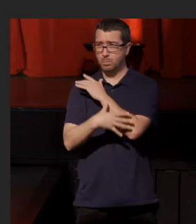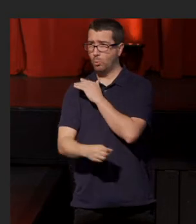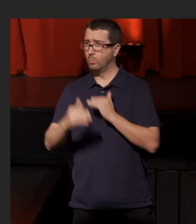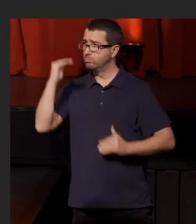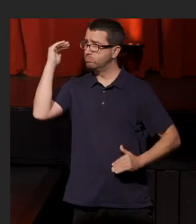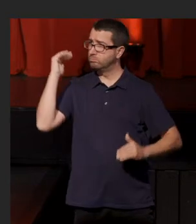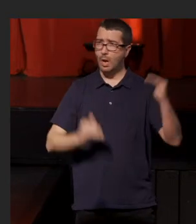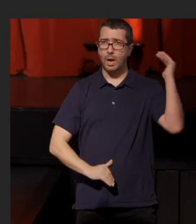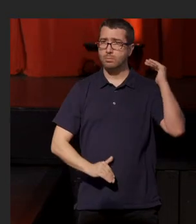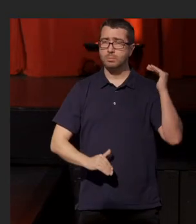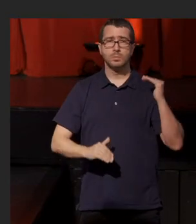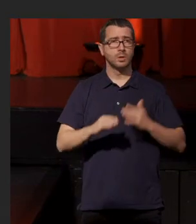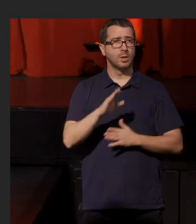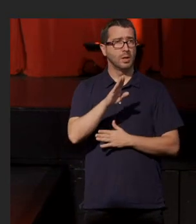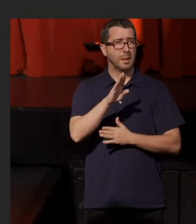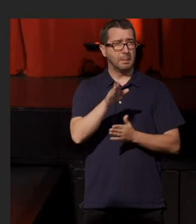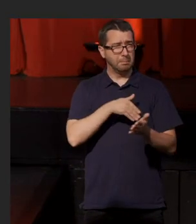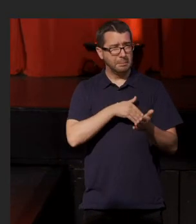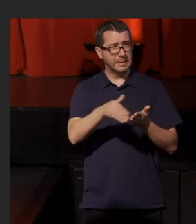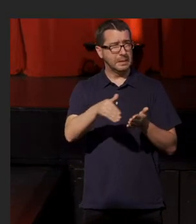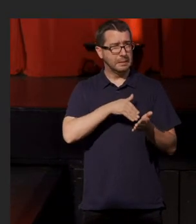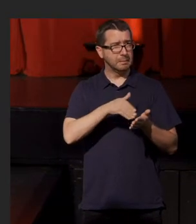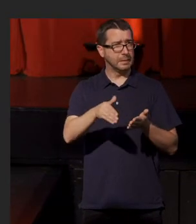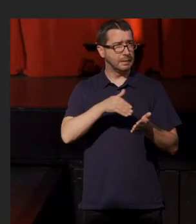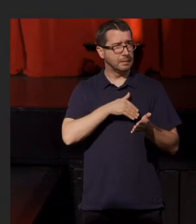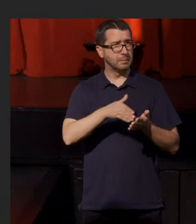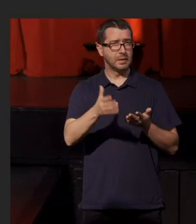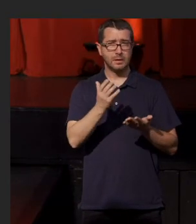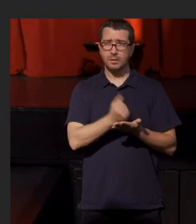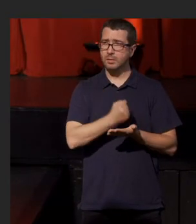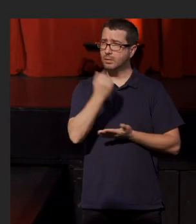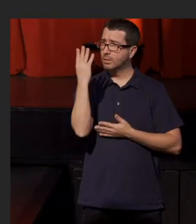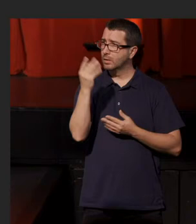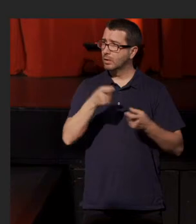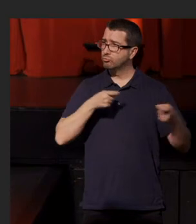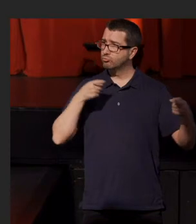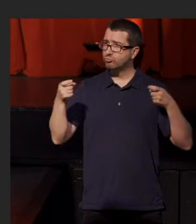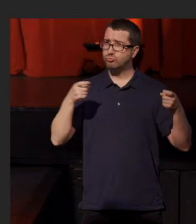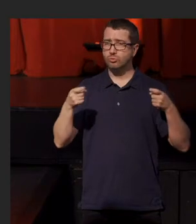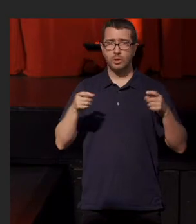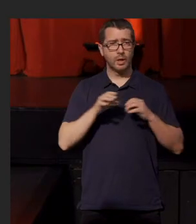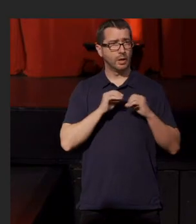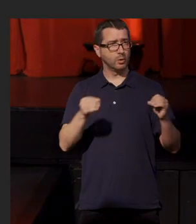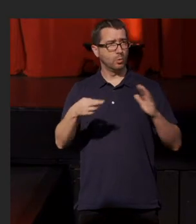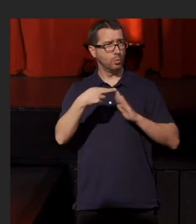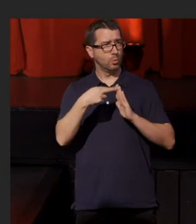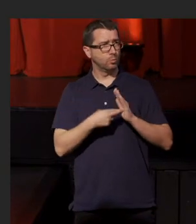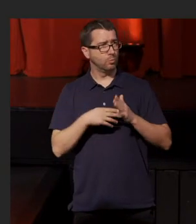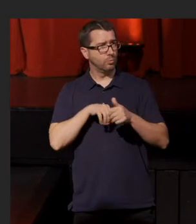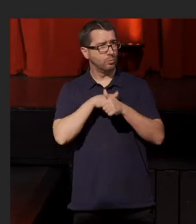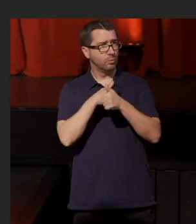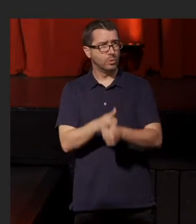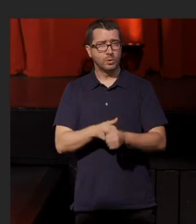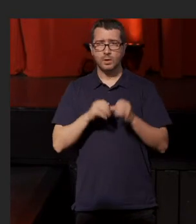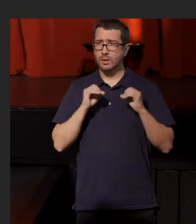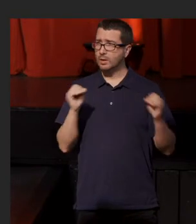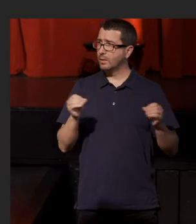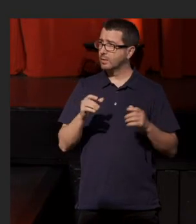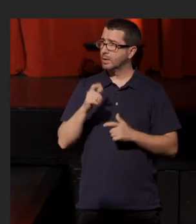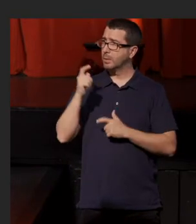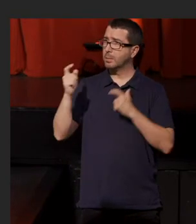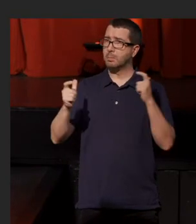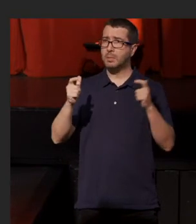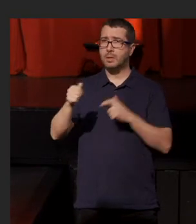oligarch billionaires that control so much, and they're operating with impunity. And there is a huge private sector that